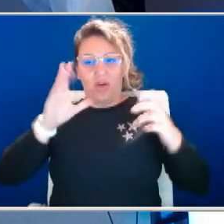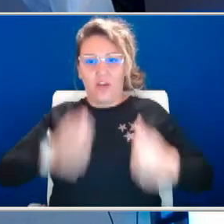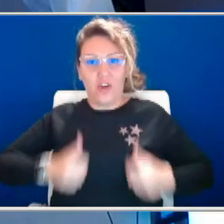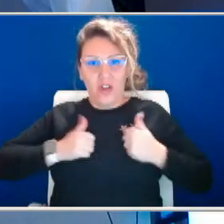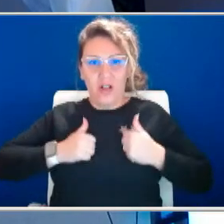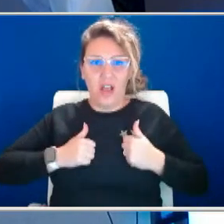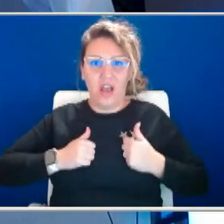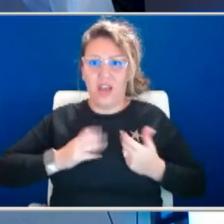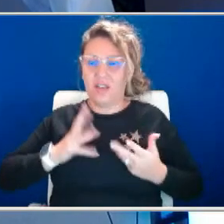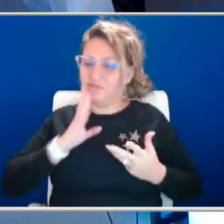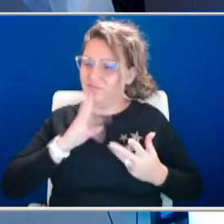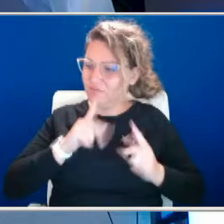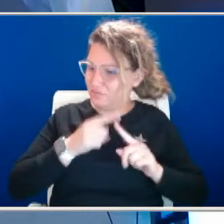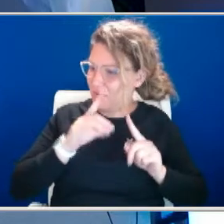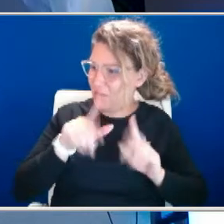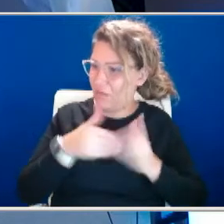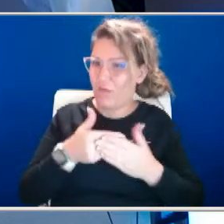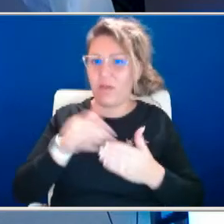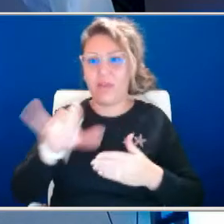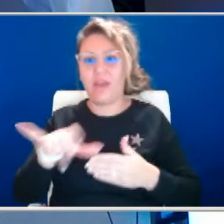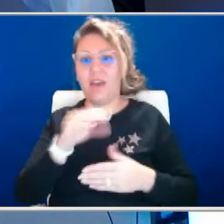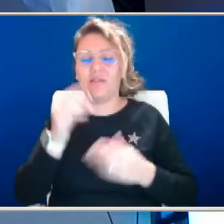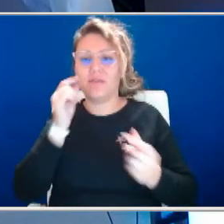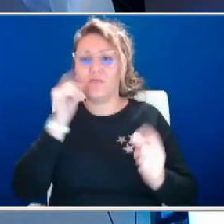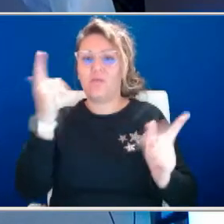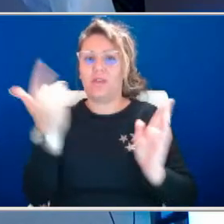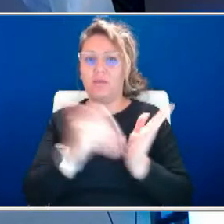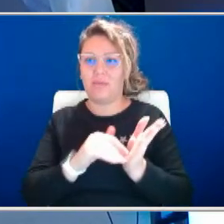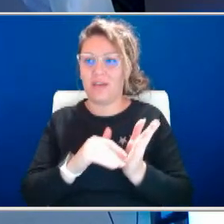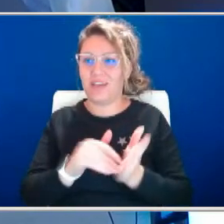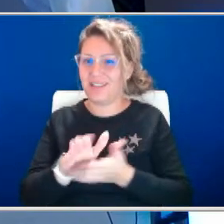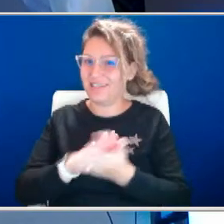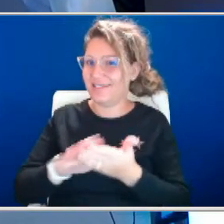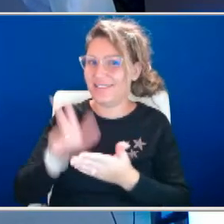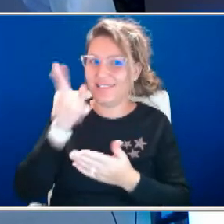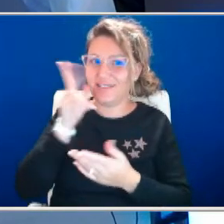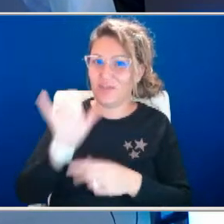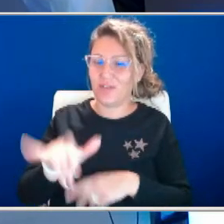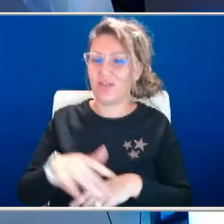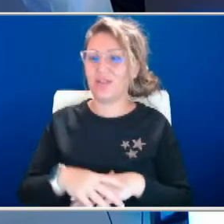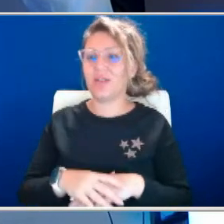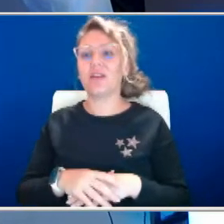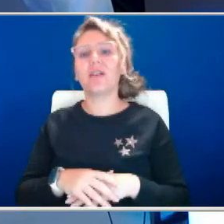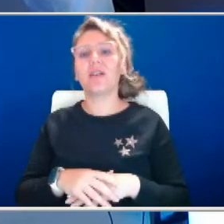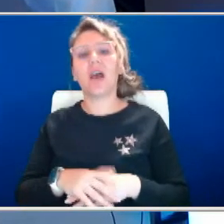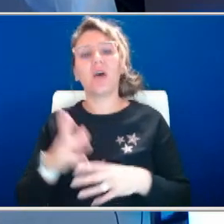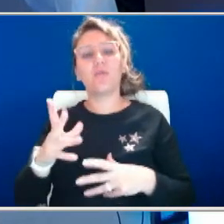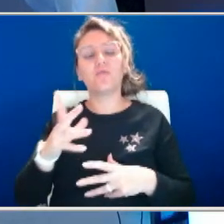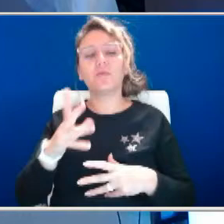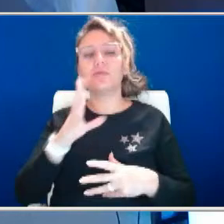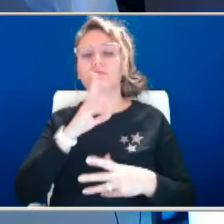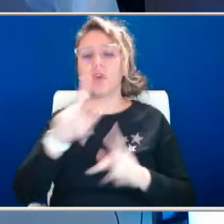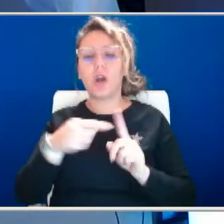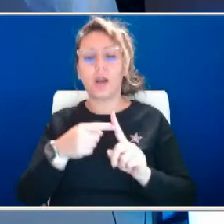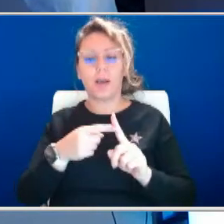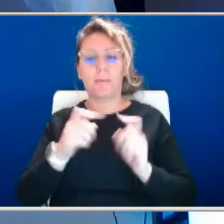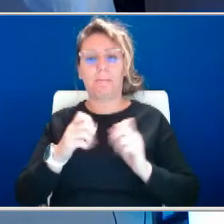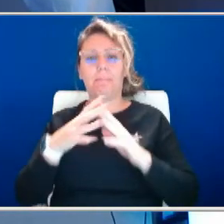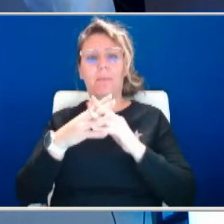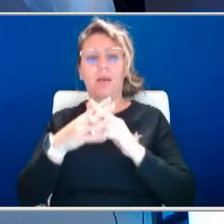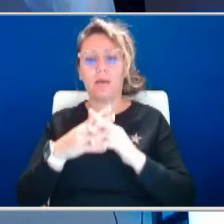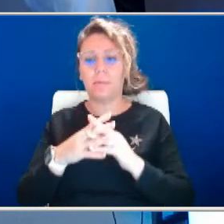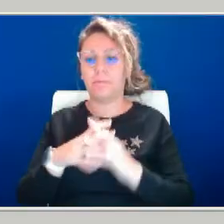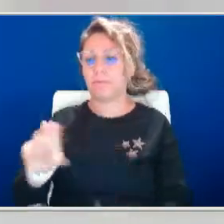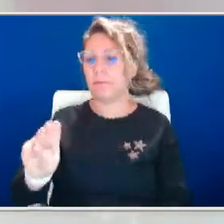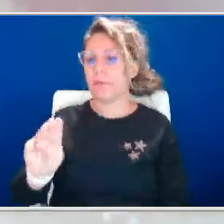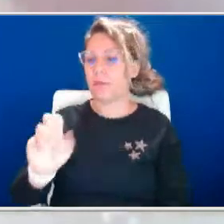all day and go to bed with it and wake up again. So nice to hear. I want to talk to you about the maker of Reactivate system. It's called Mainstay Medical Holdings,